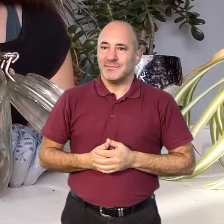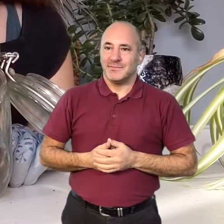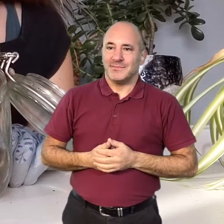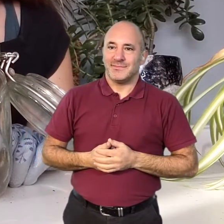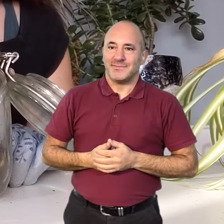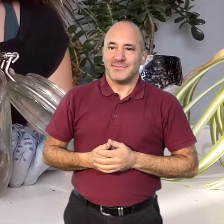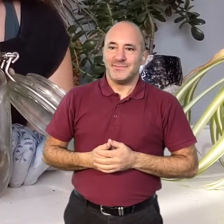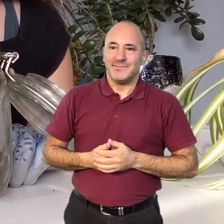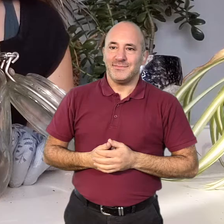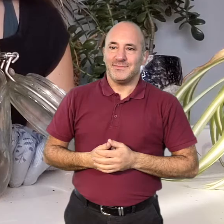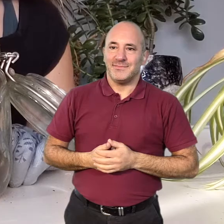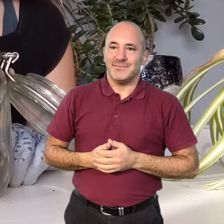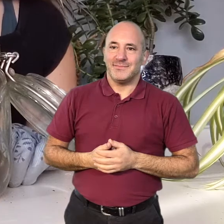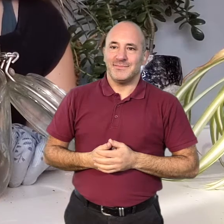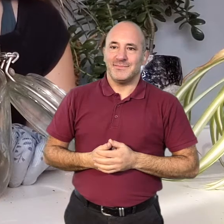of soil.